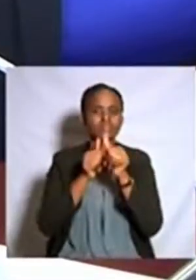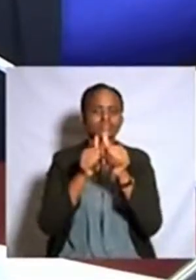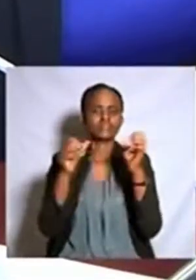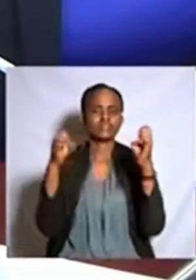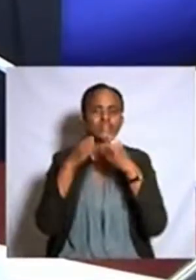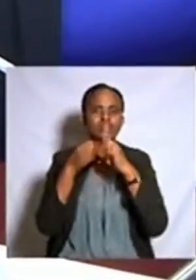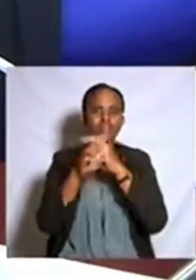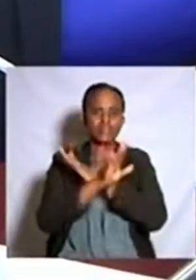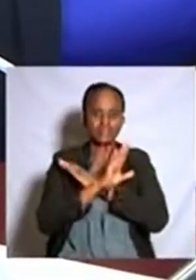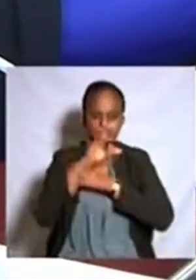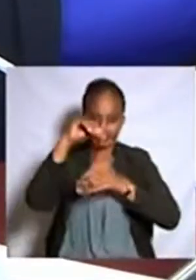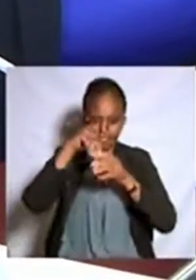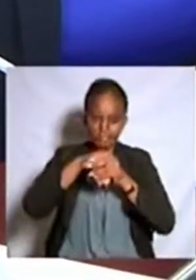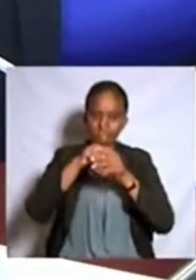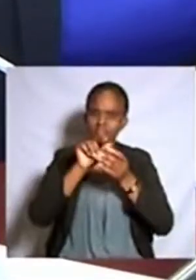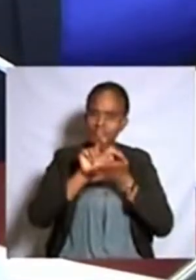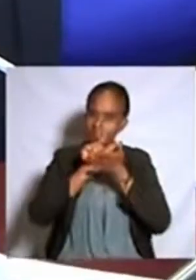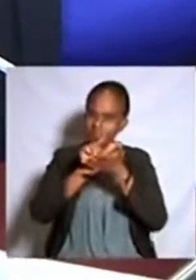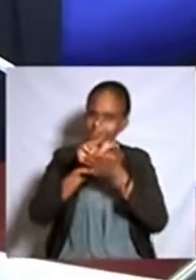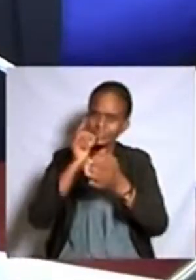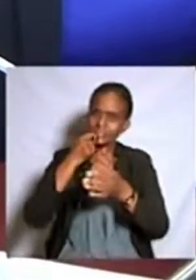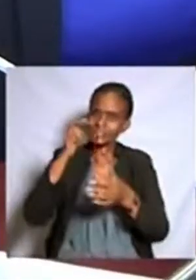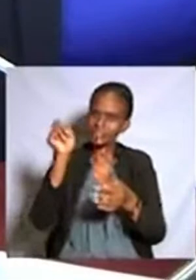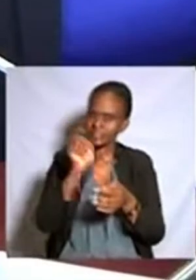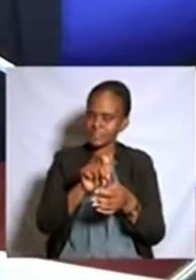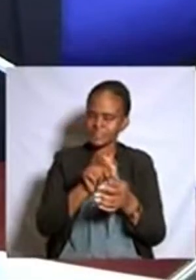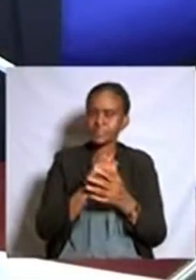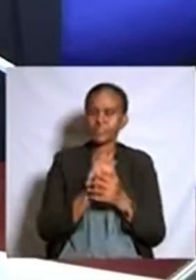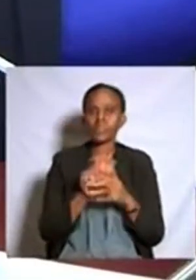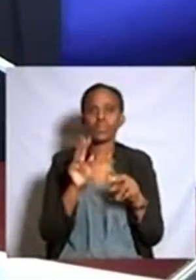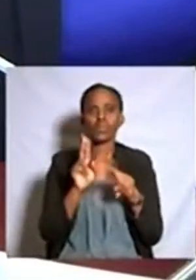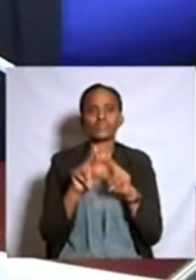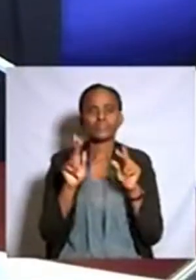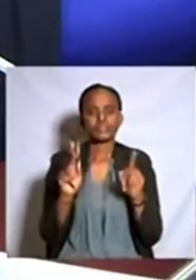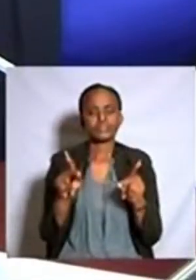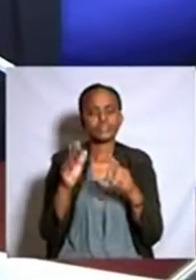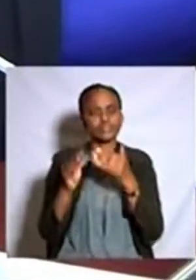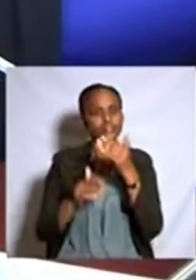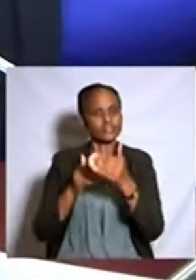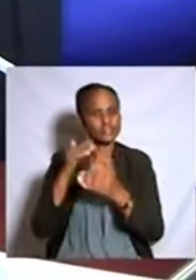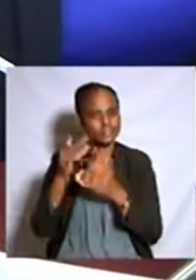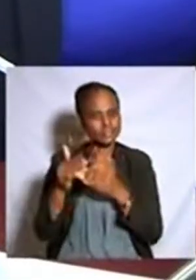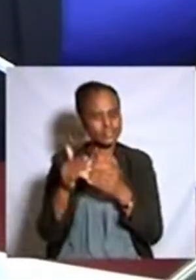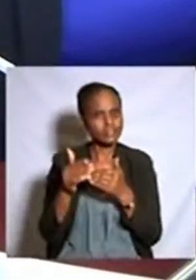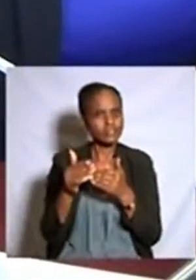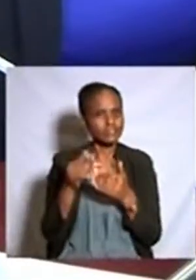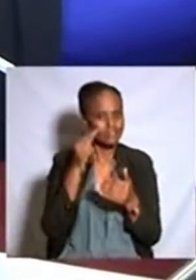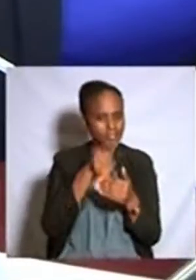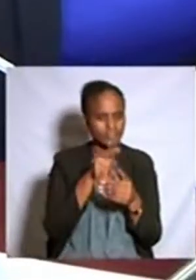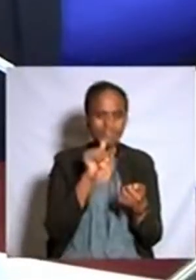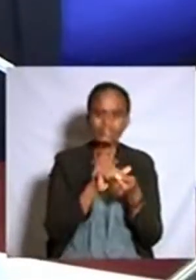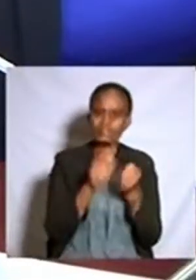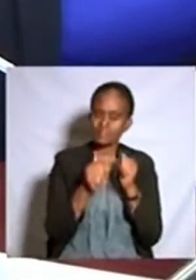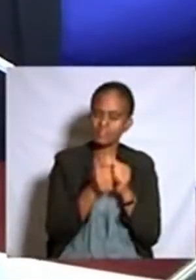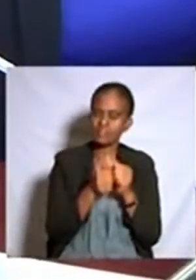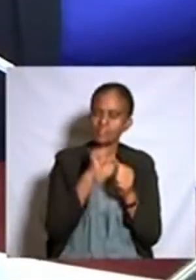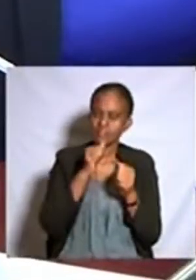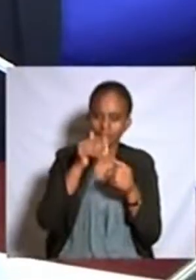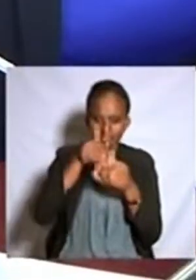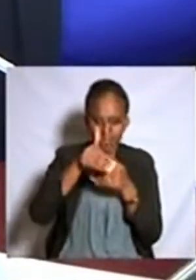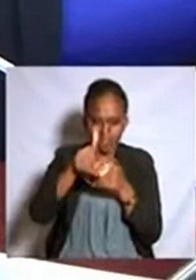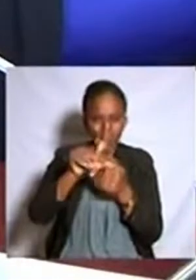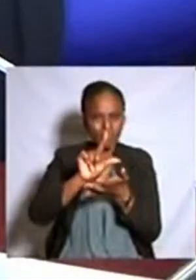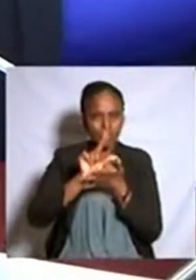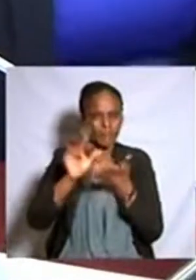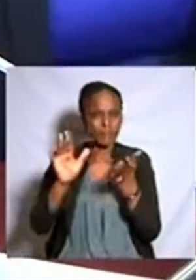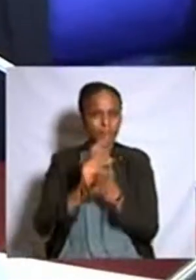Zambia Insider Lending Directive. Chair, the next query is unregistered mortgages on